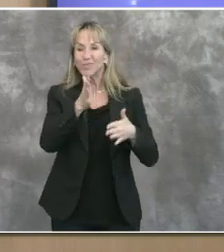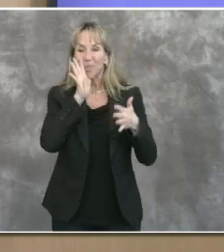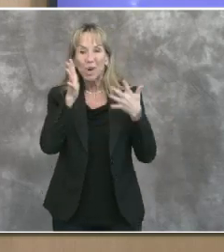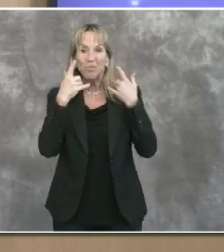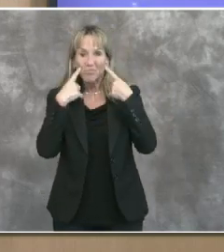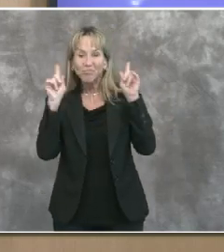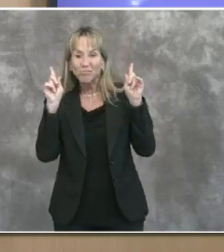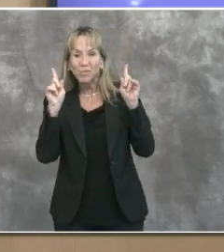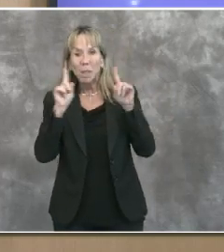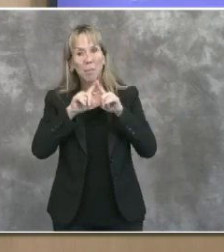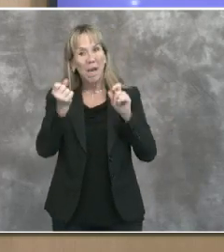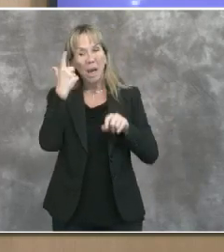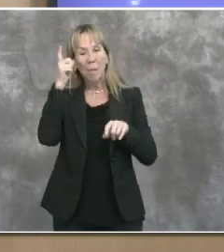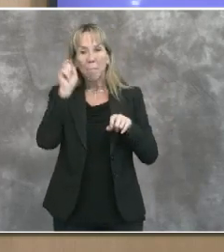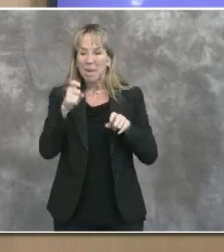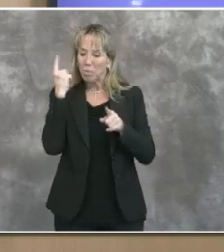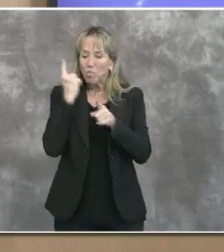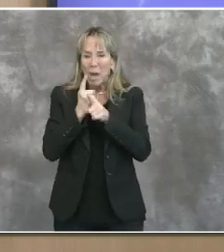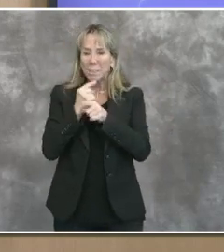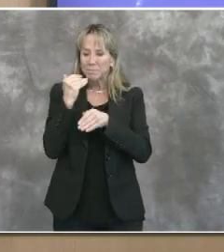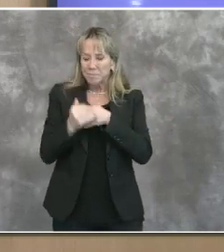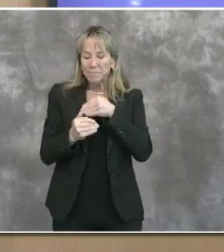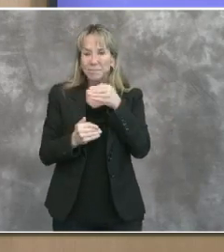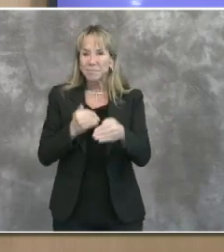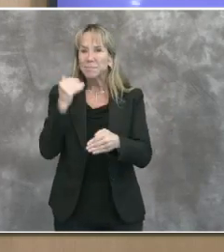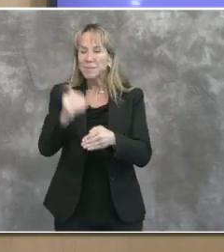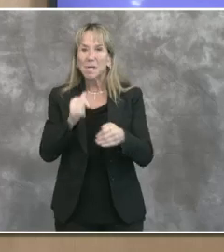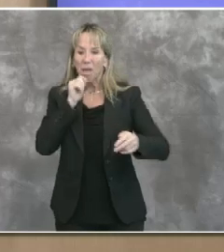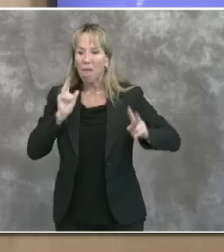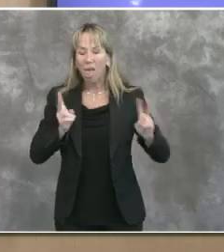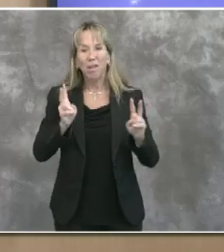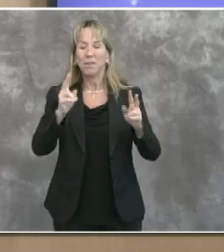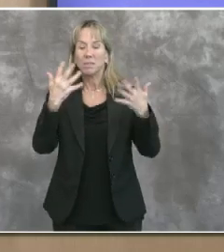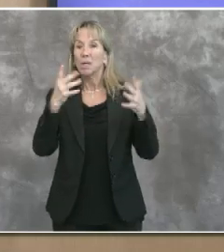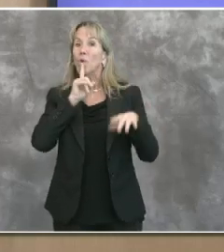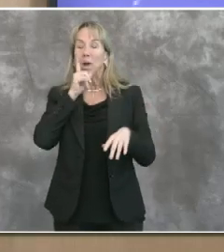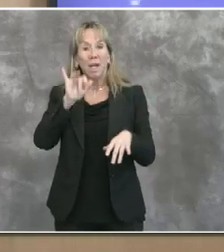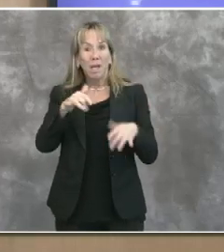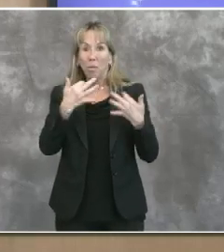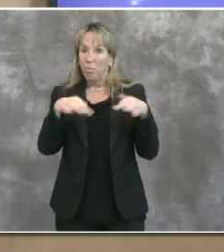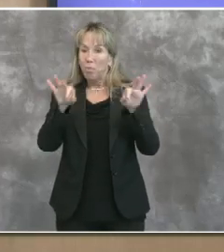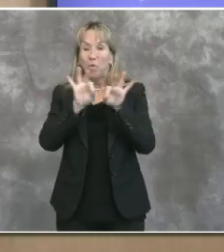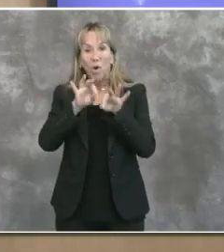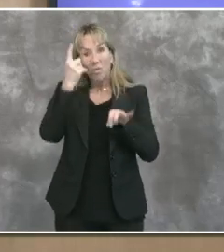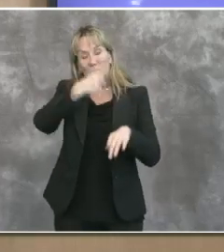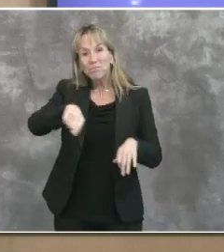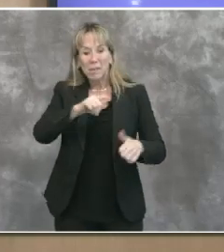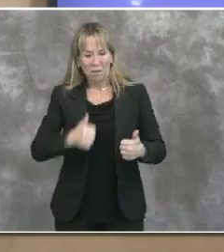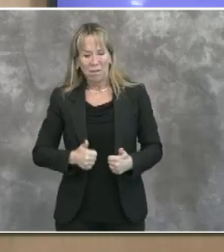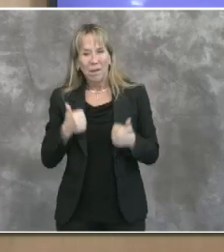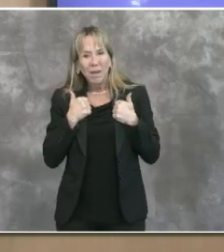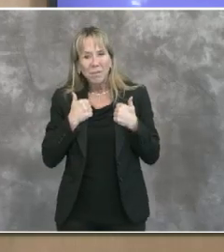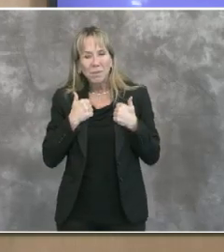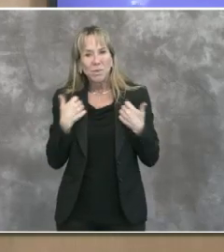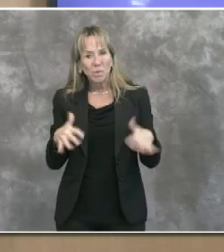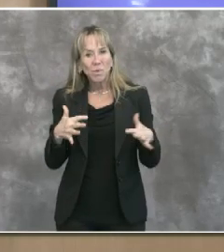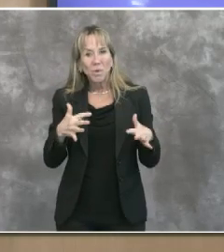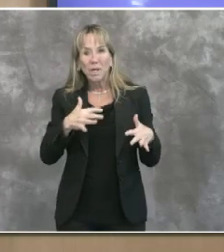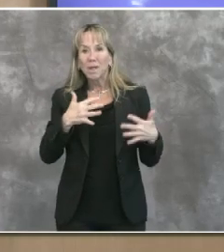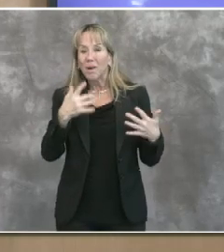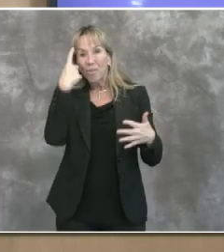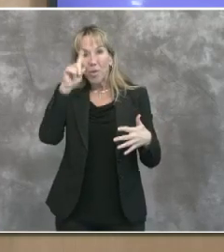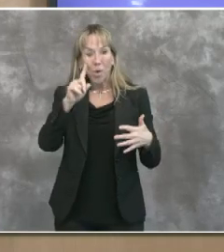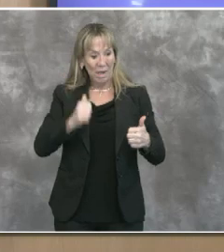that we do it in the right way. And that we do it in the proper way, and that's not only important for the life and health of our residents, it is important for the life and health of